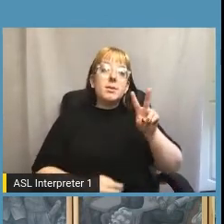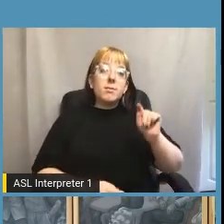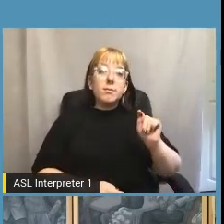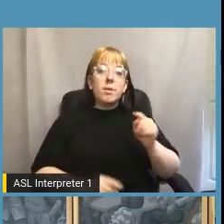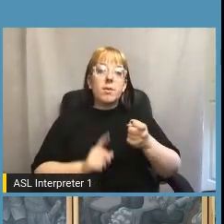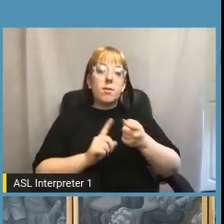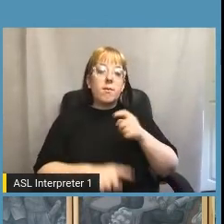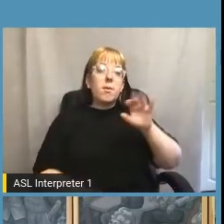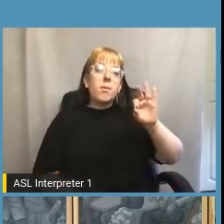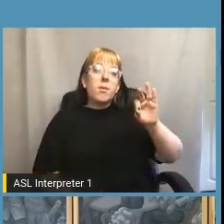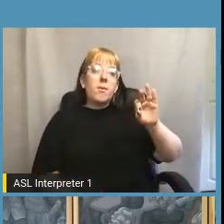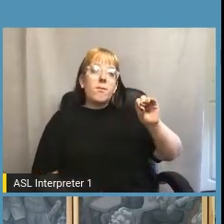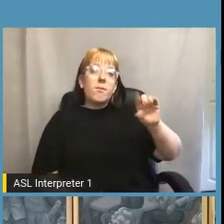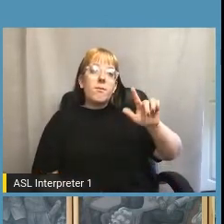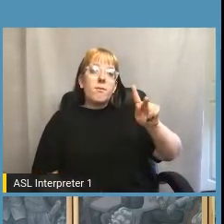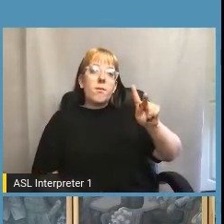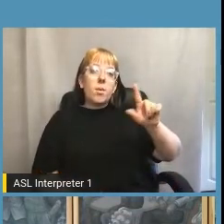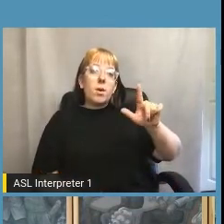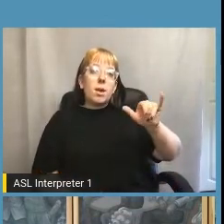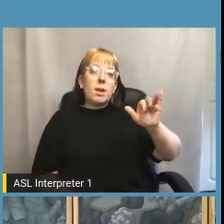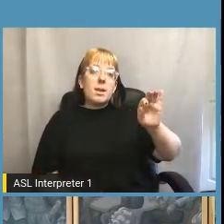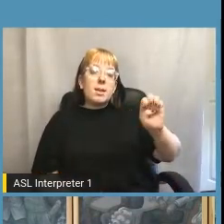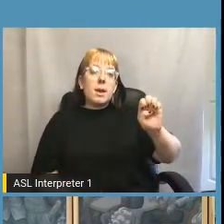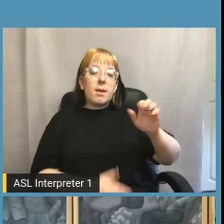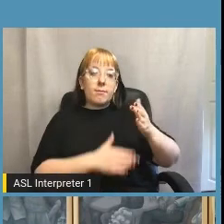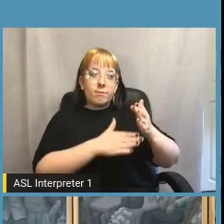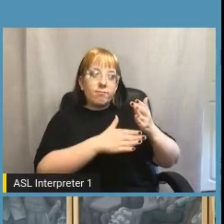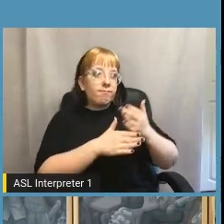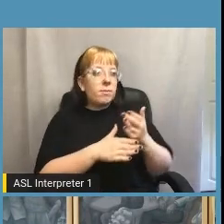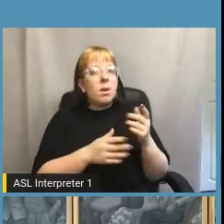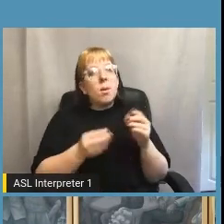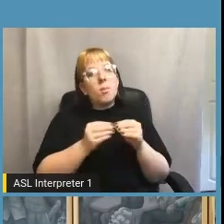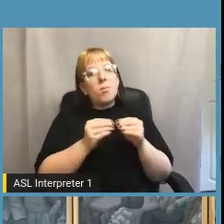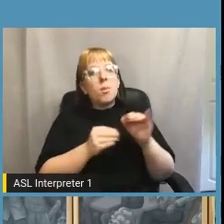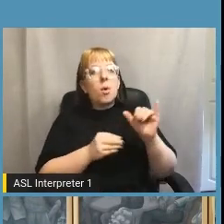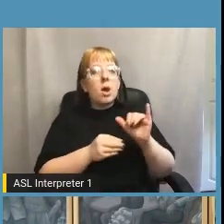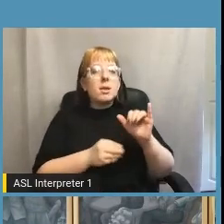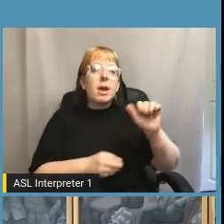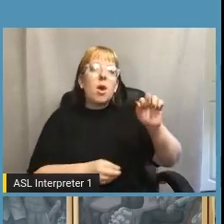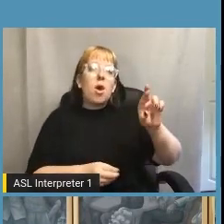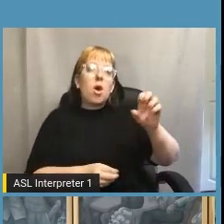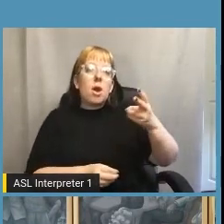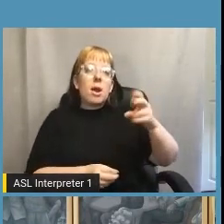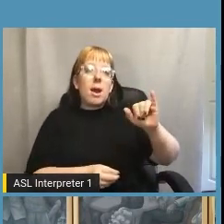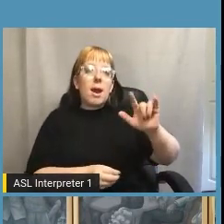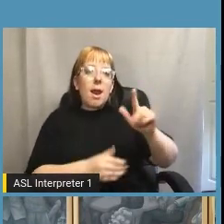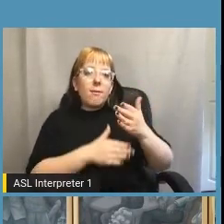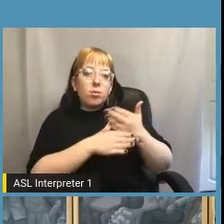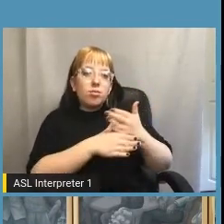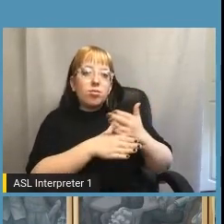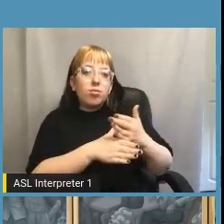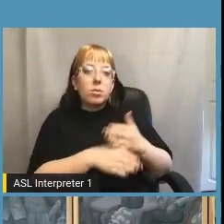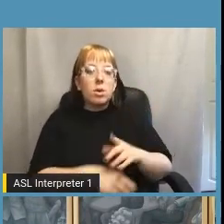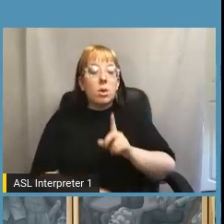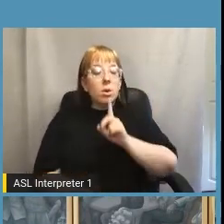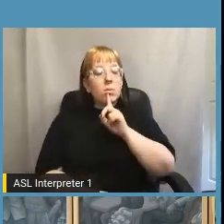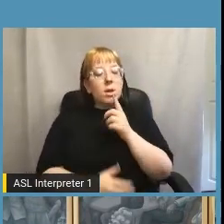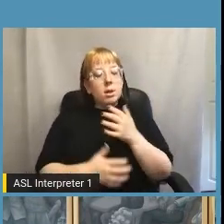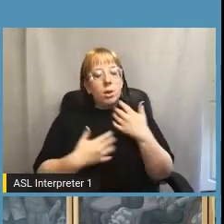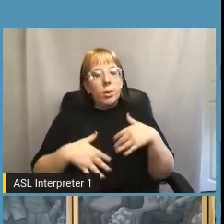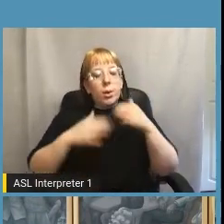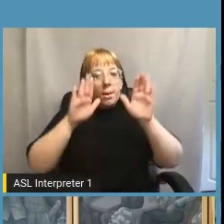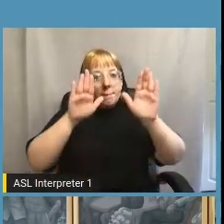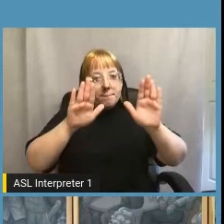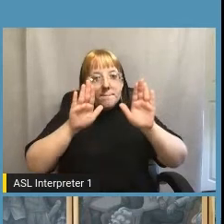that is more or less pure archival sharing. They have this extraordinary collection of oral histories, and they share them through